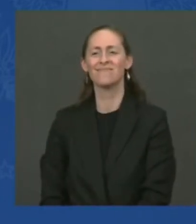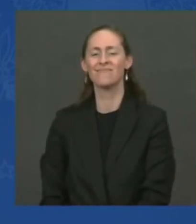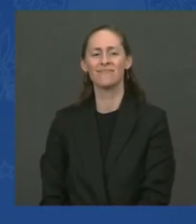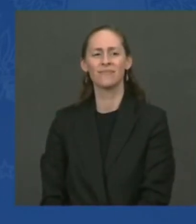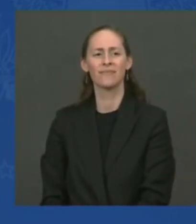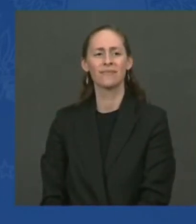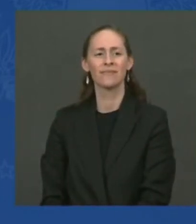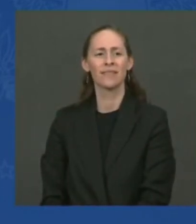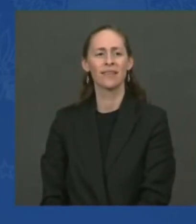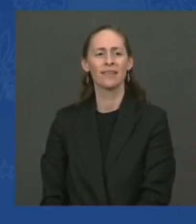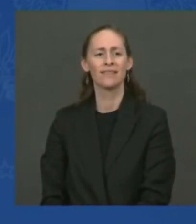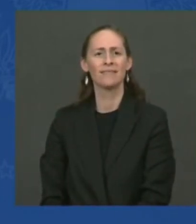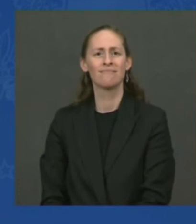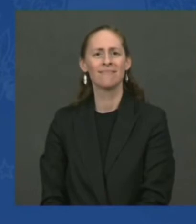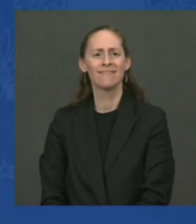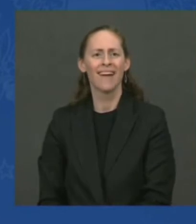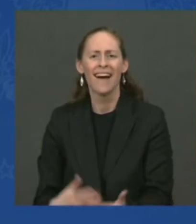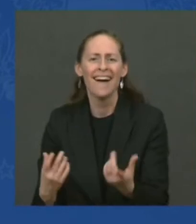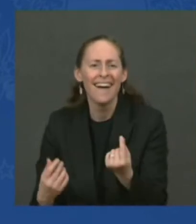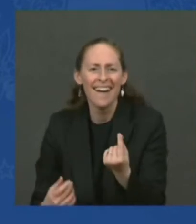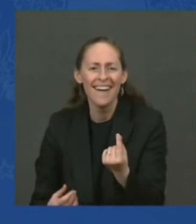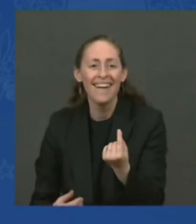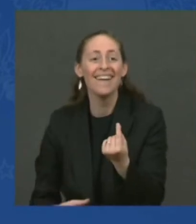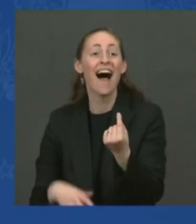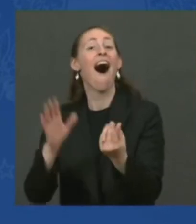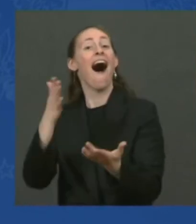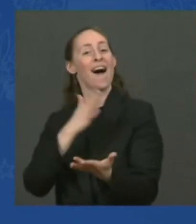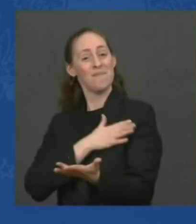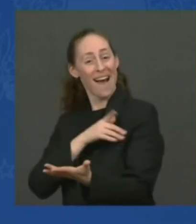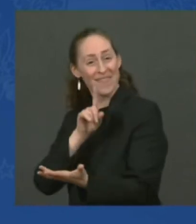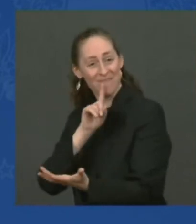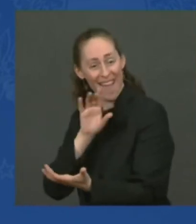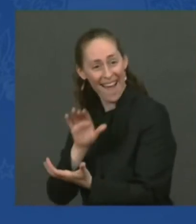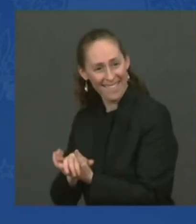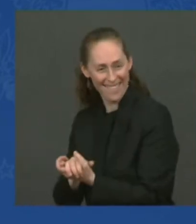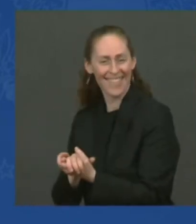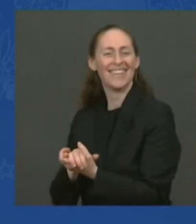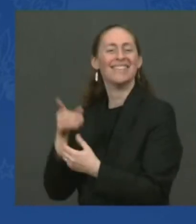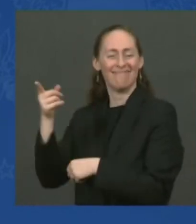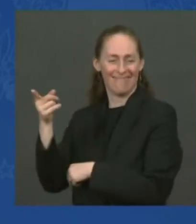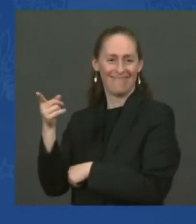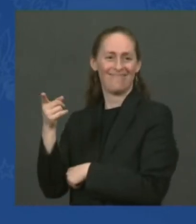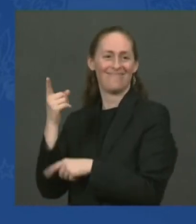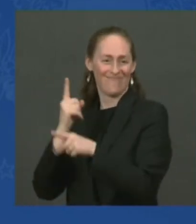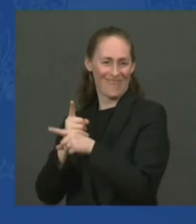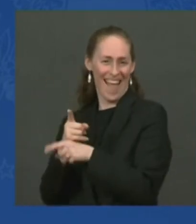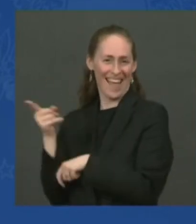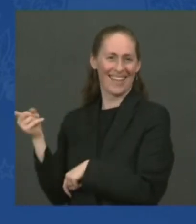Pardon me? And my wife is a member of the union, the NEA. I'm going to get in trouble.